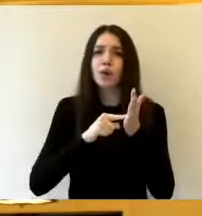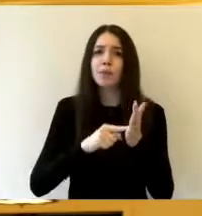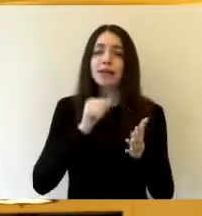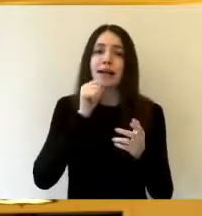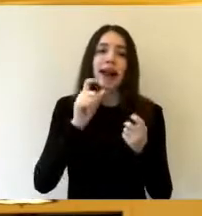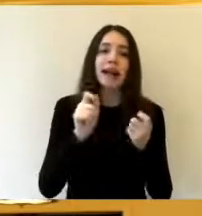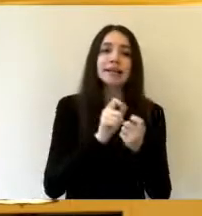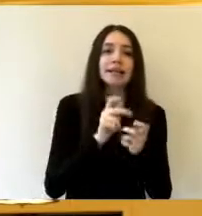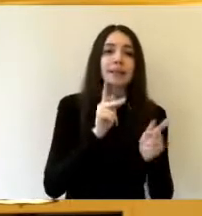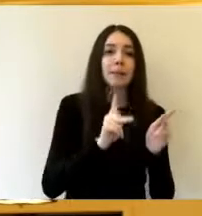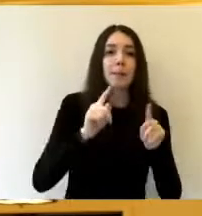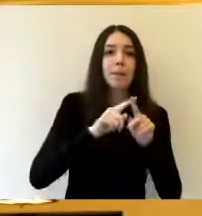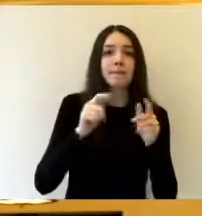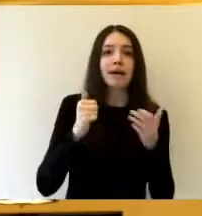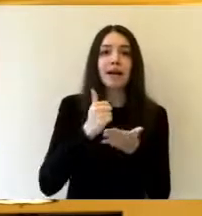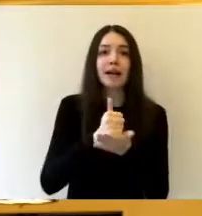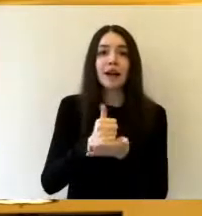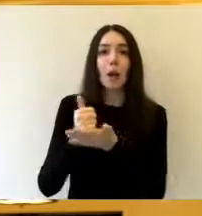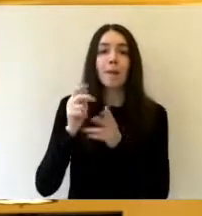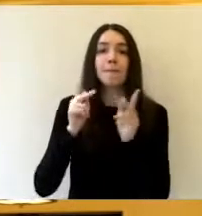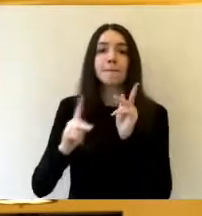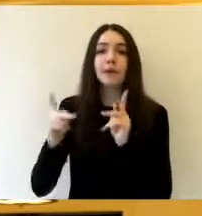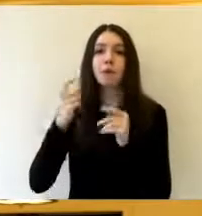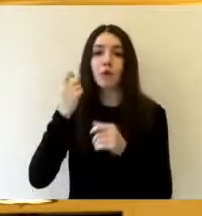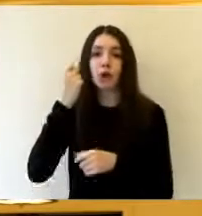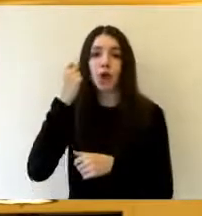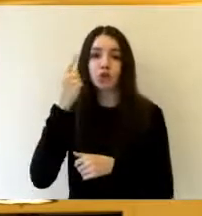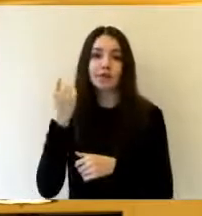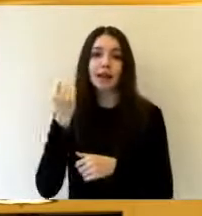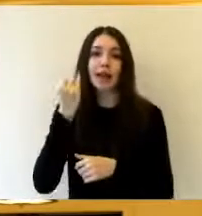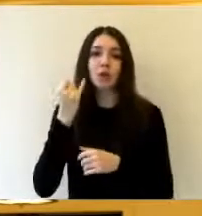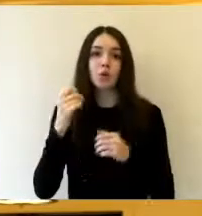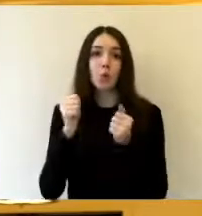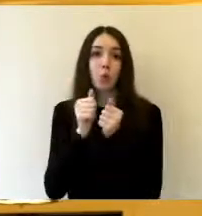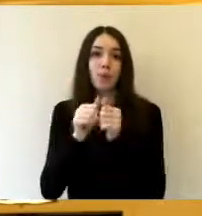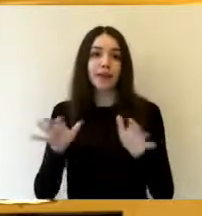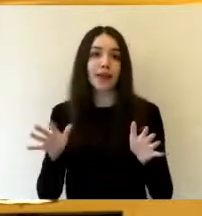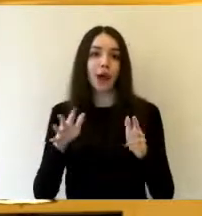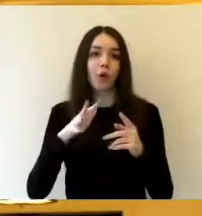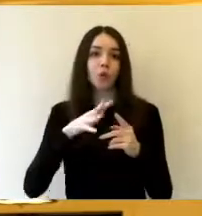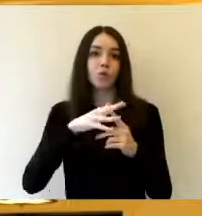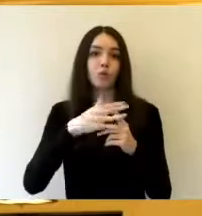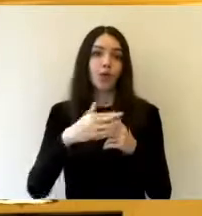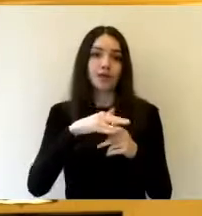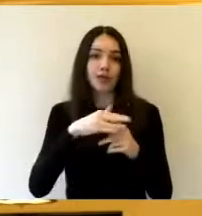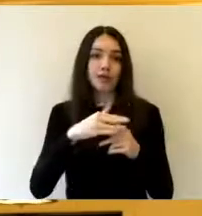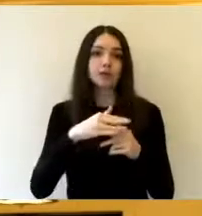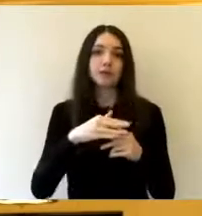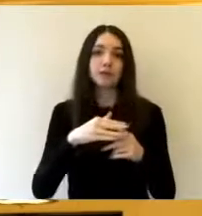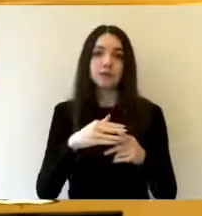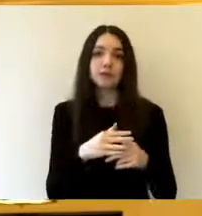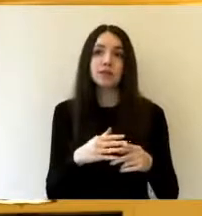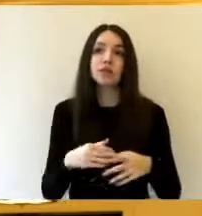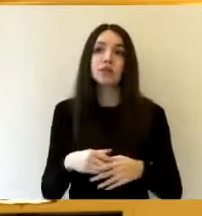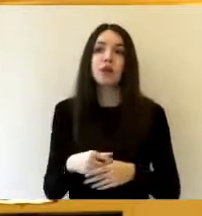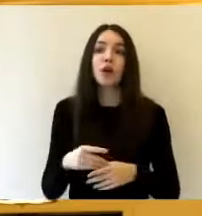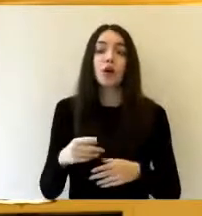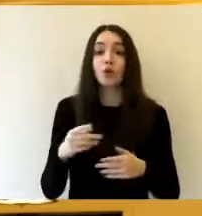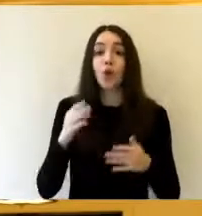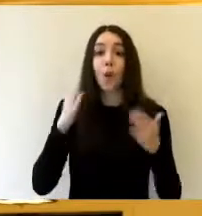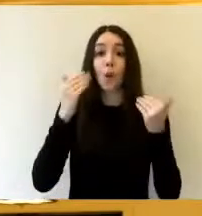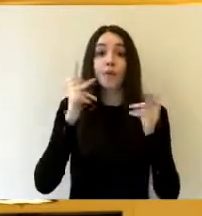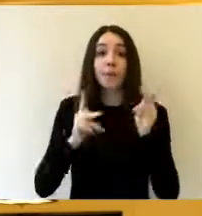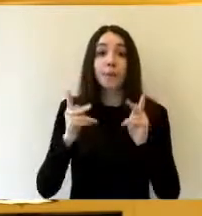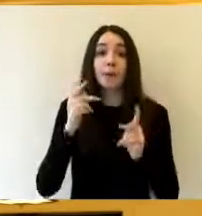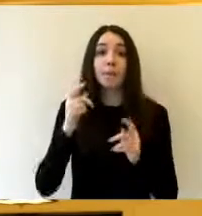be understood over time if you didn't have context to it? So hopefully, people look at this work hard, and they will maybe notice the impressions